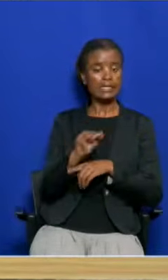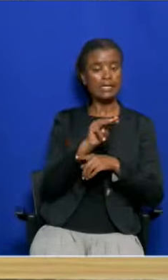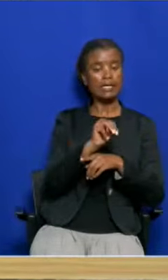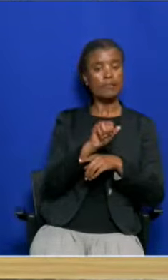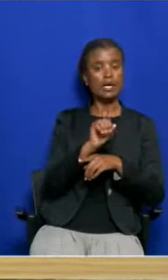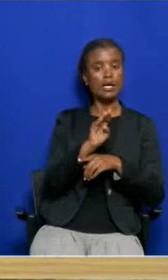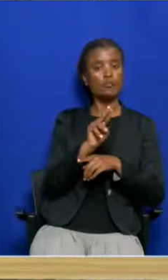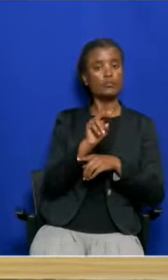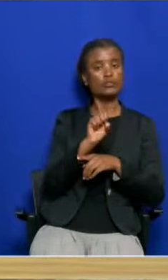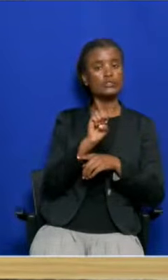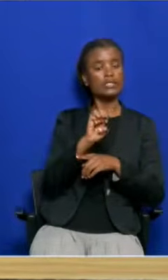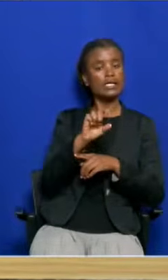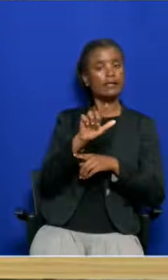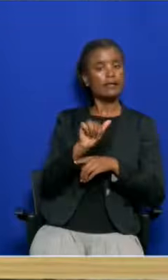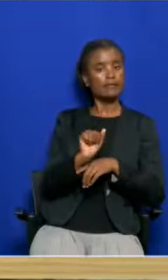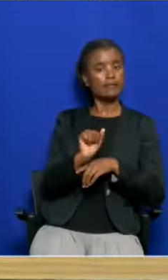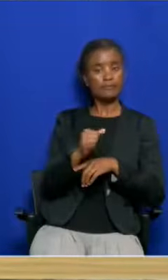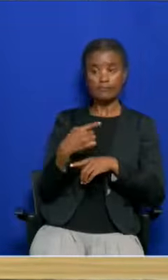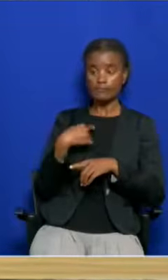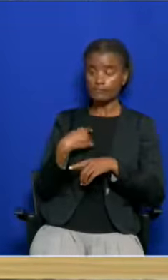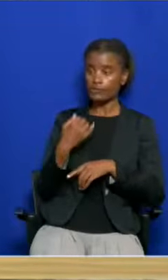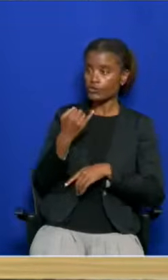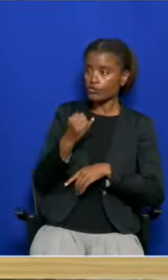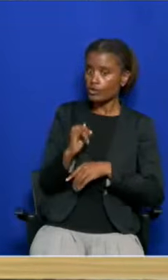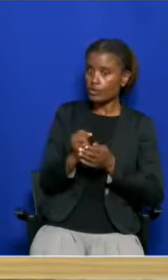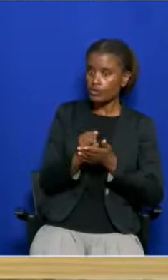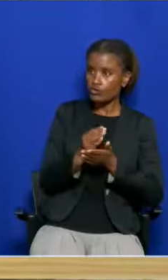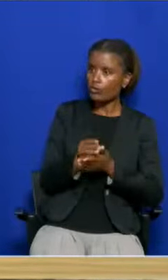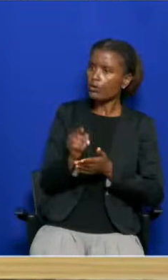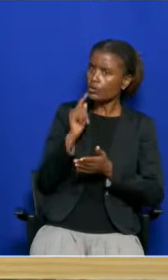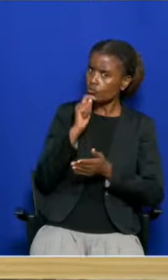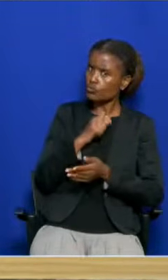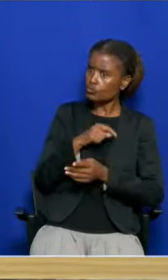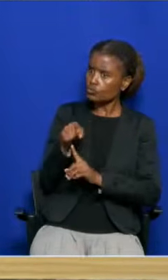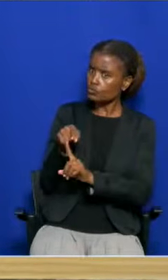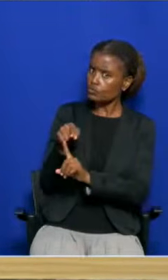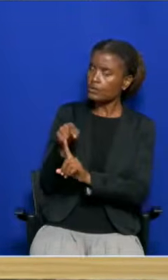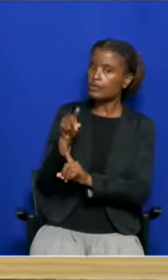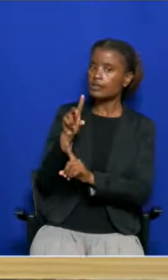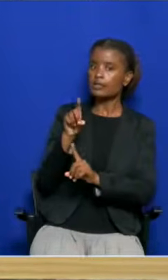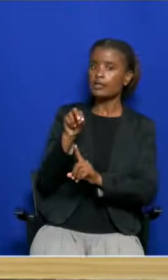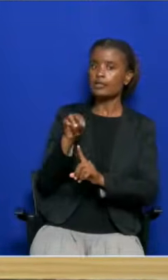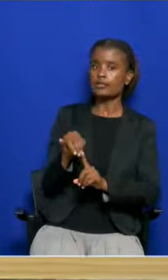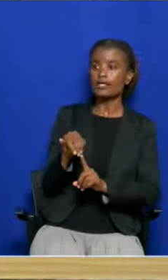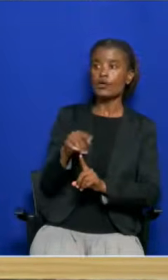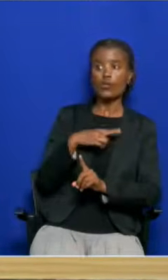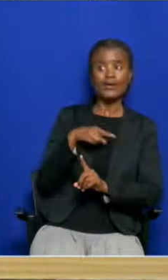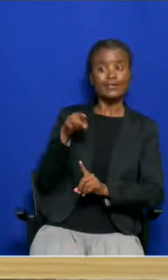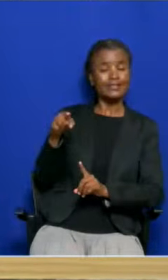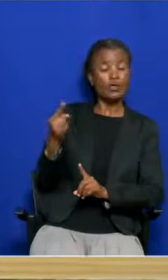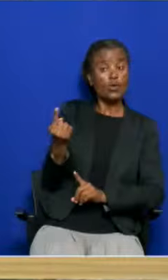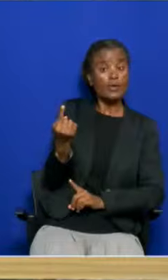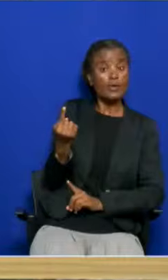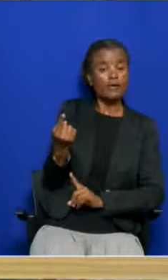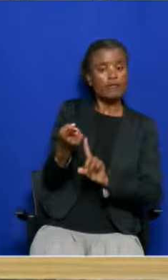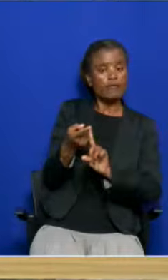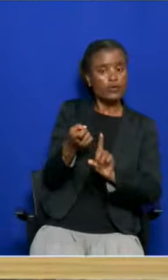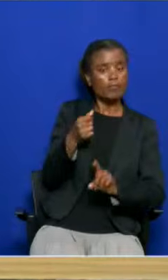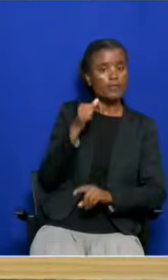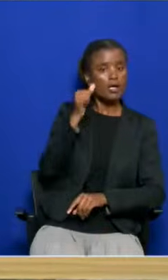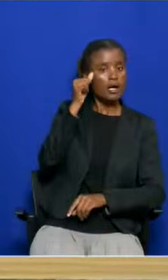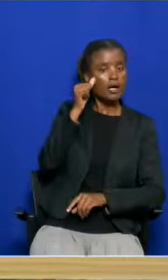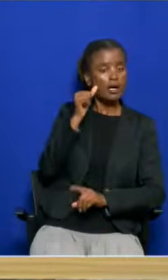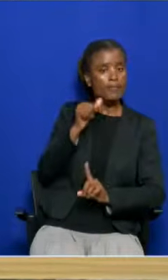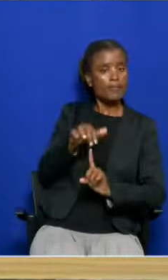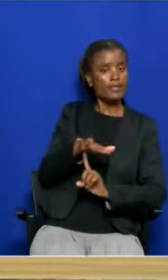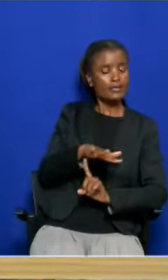is indeed him that was supposed to be the only one that is from Atteridgeville that he knows. And then I phoned